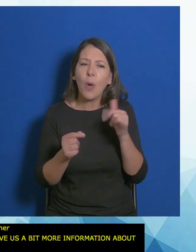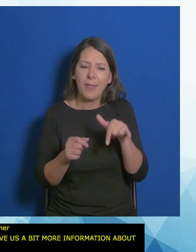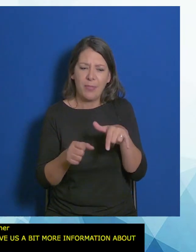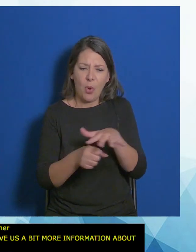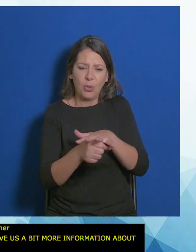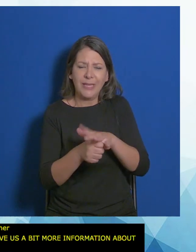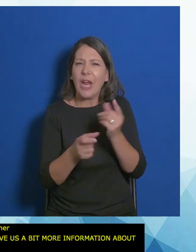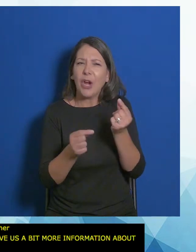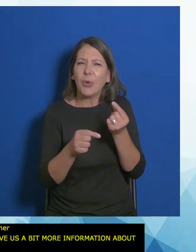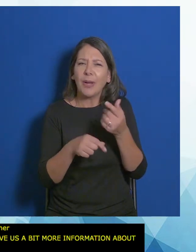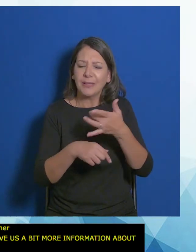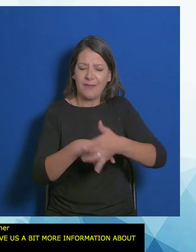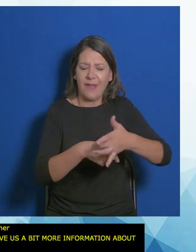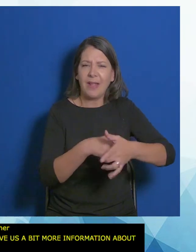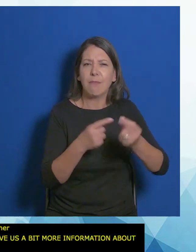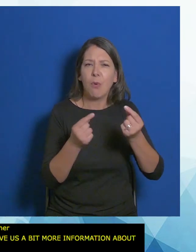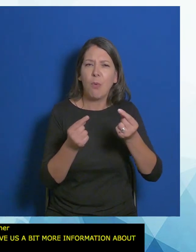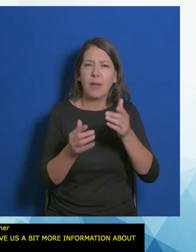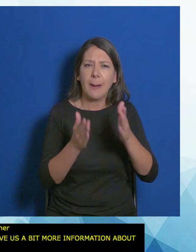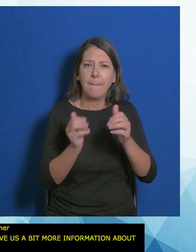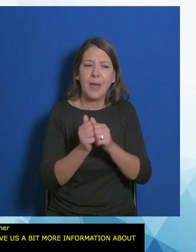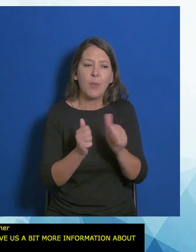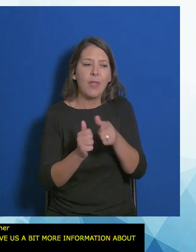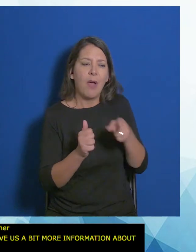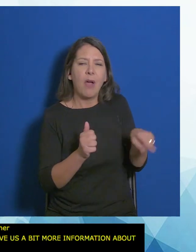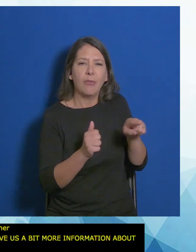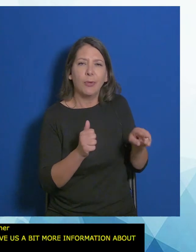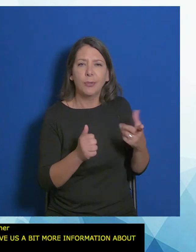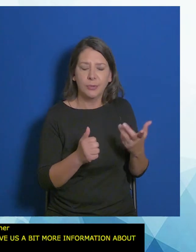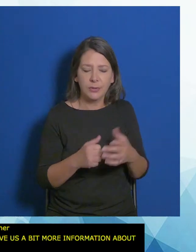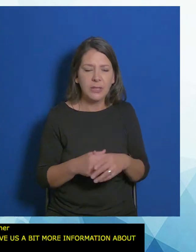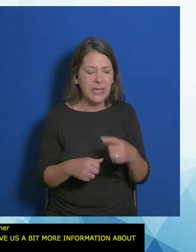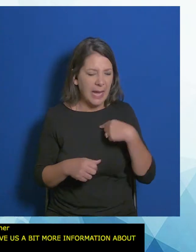are vacant more so than others? I believe there was